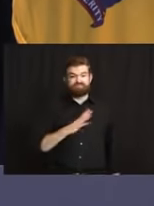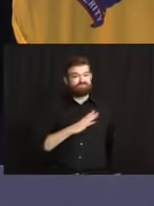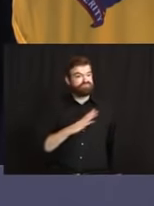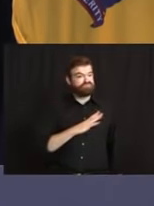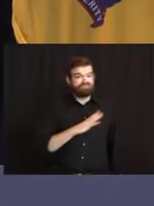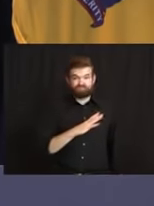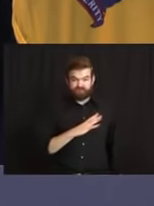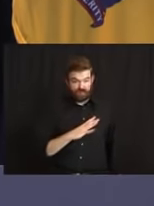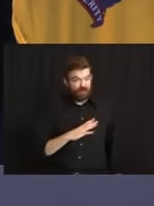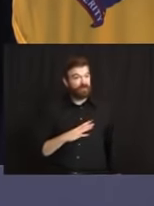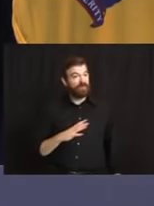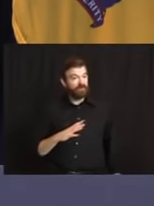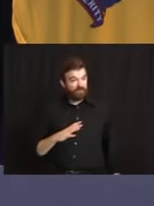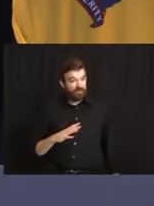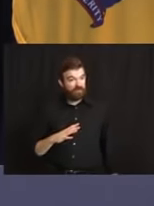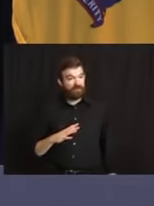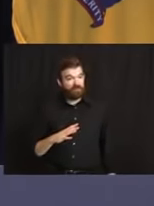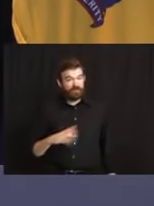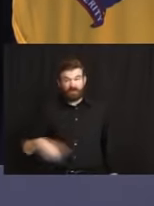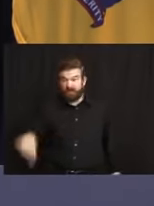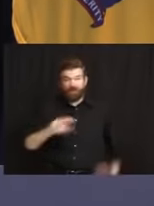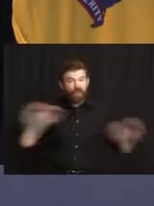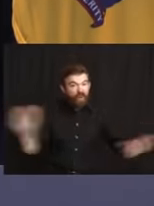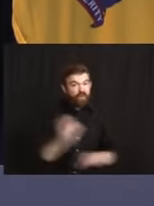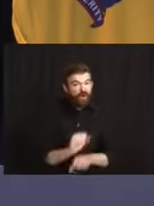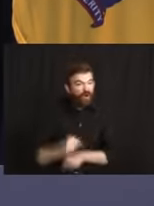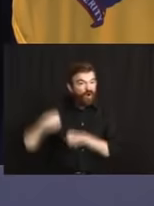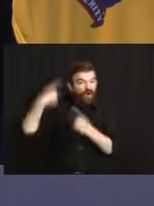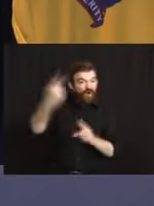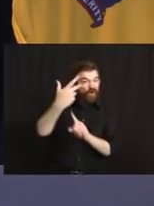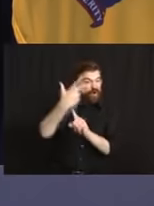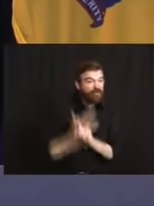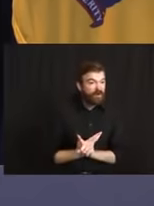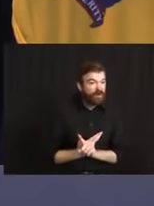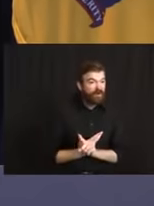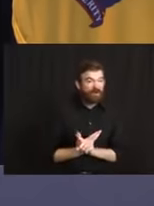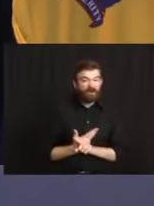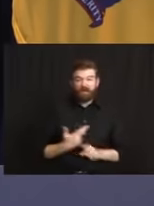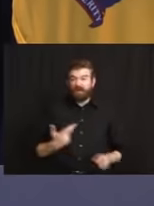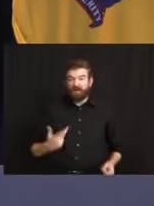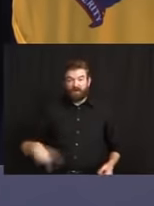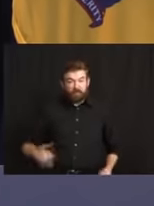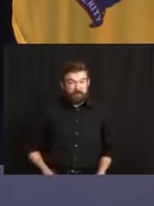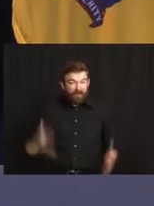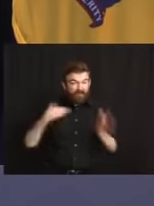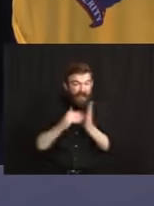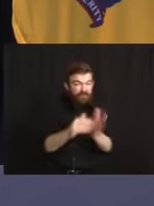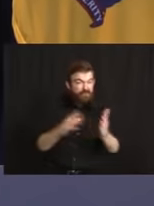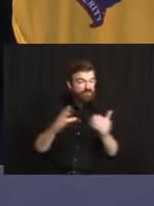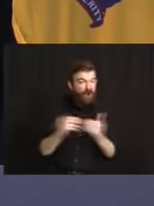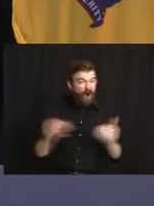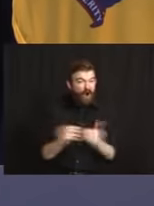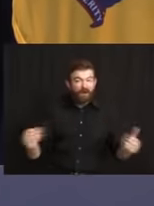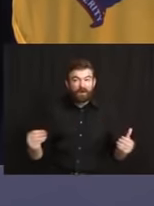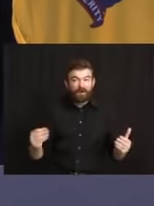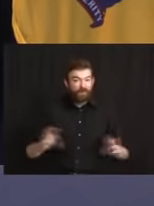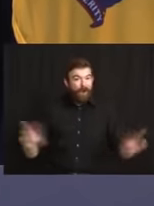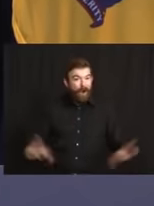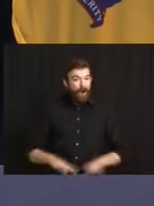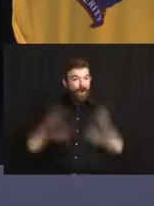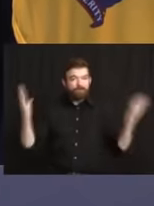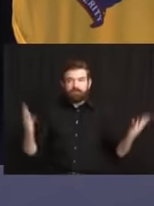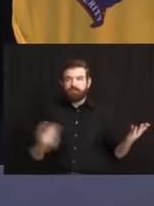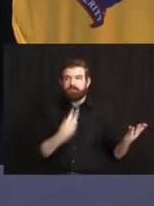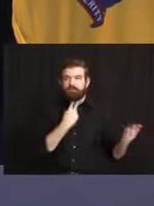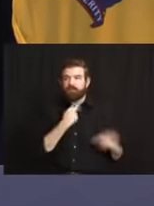for 3 months. They've now spent thousands of dollars, as has also been pointed out, and they're broke,